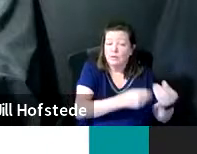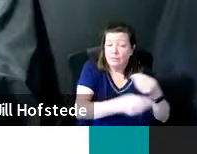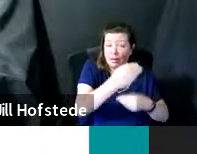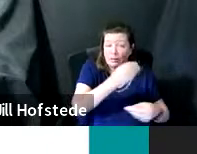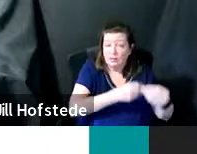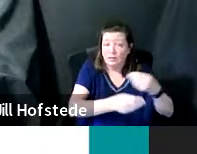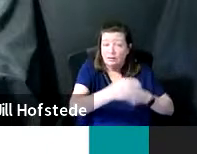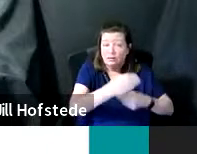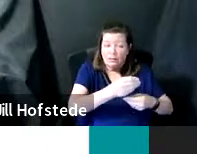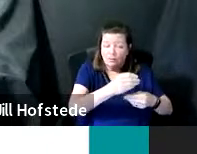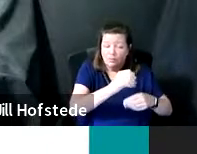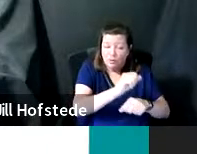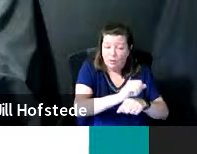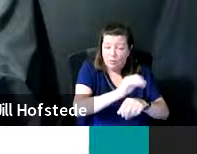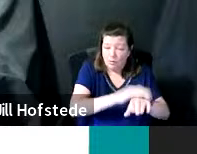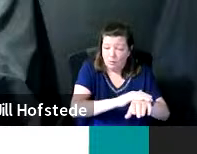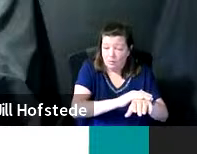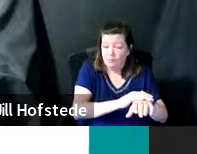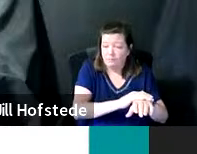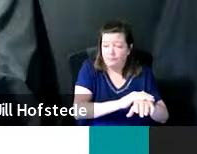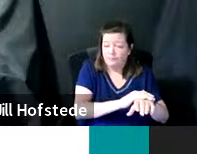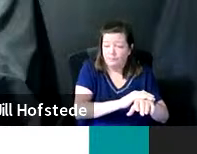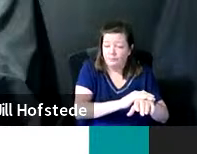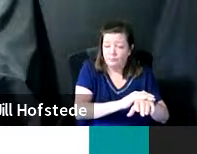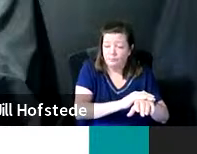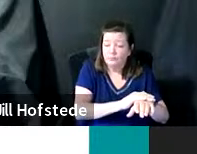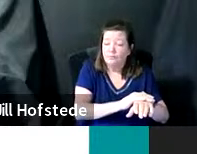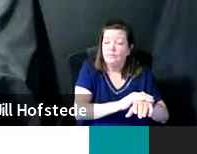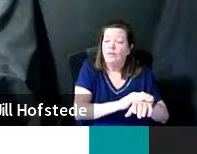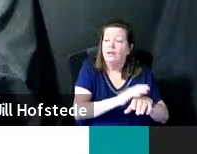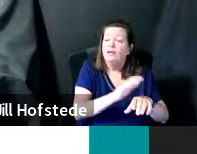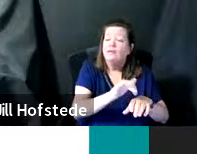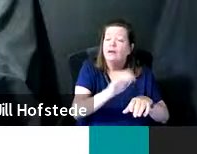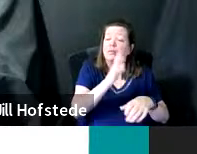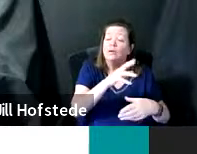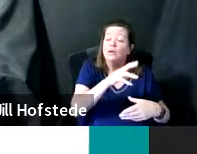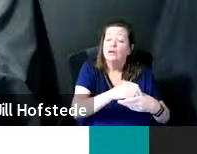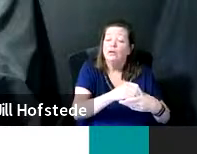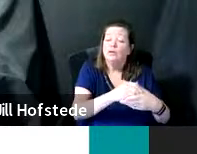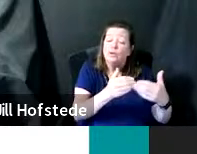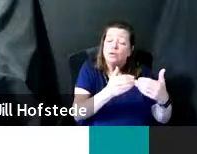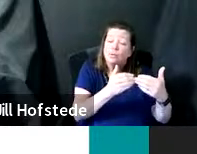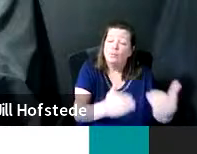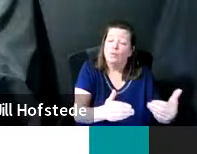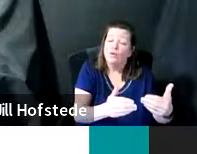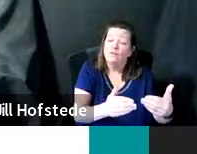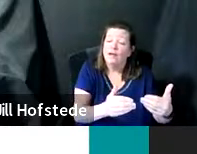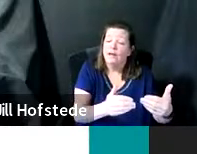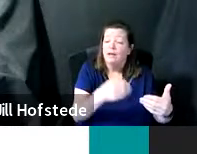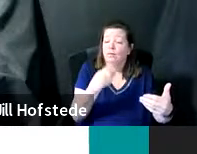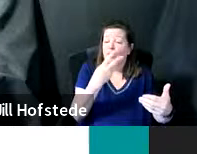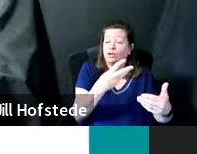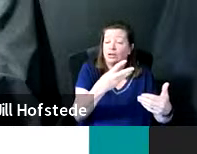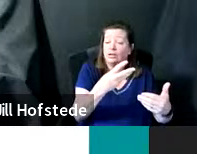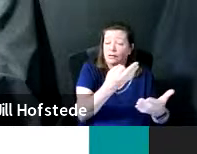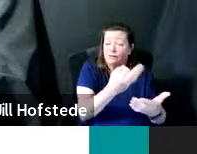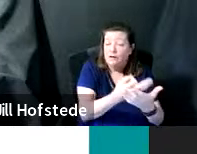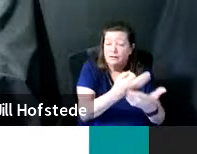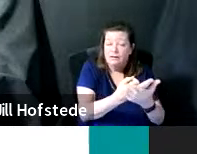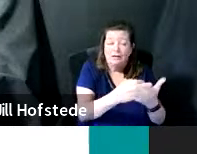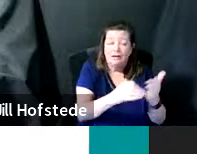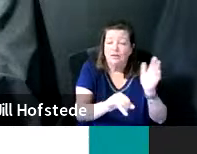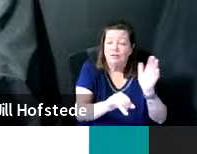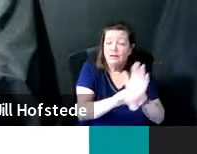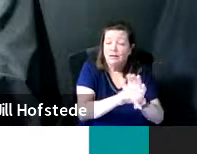was being worked on to include the Move Ahead Washington funding that had been identified last